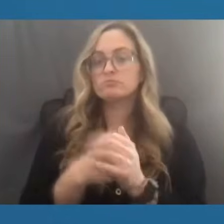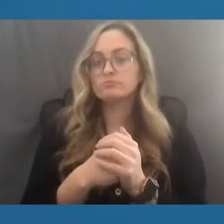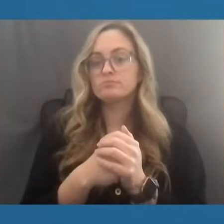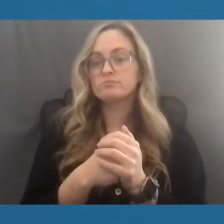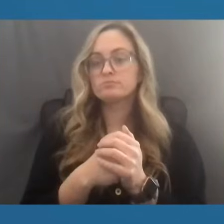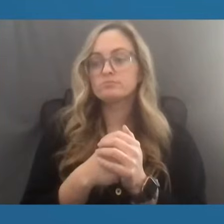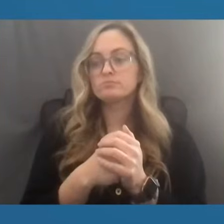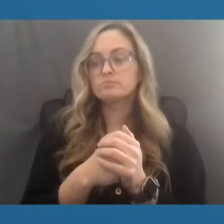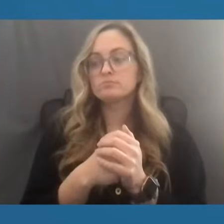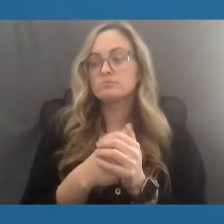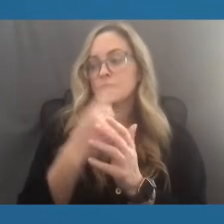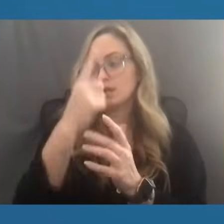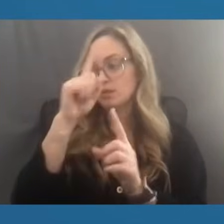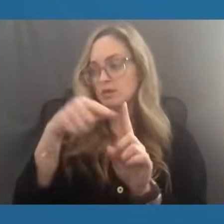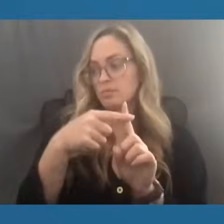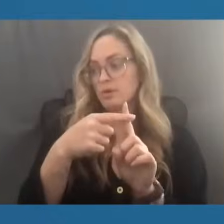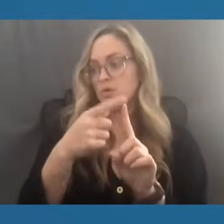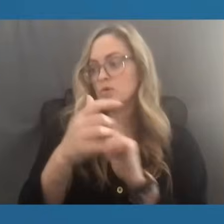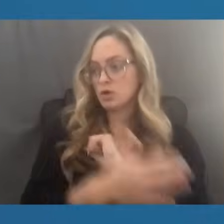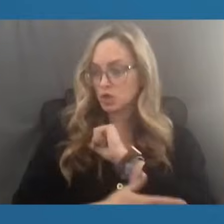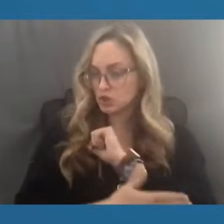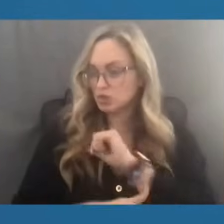and I thought about our country too.